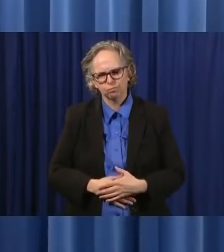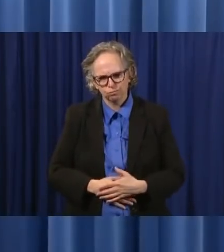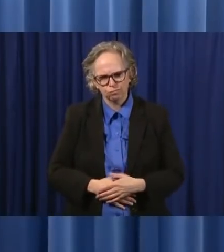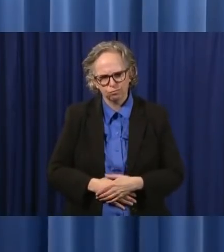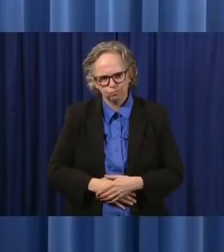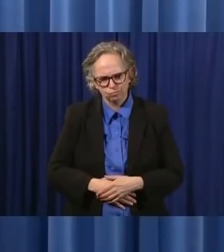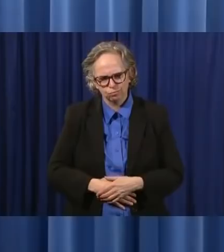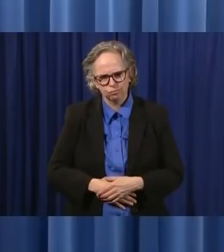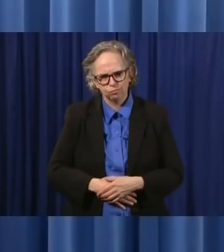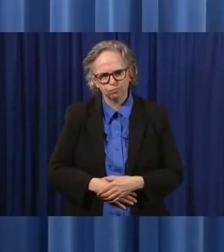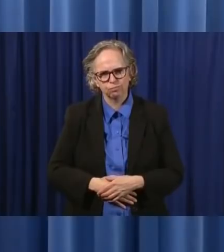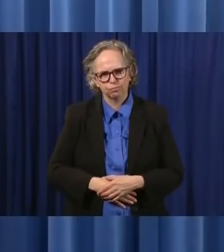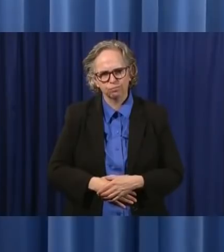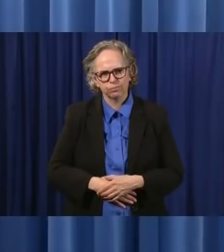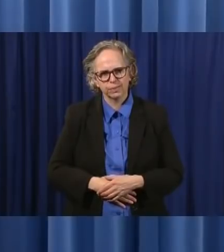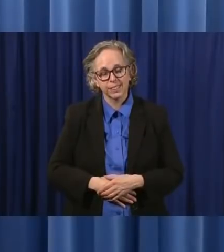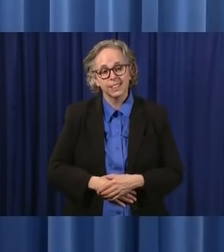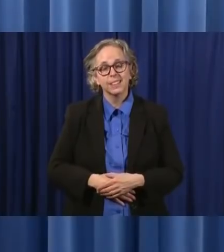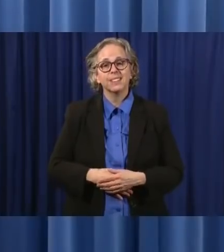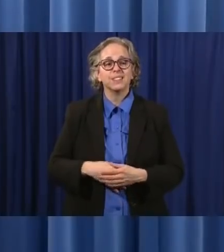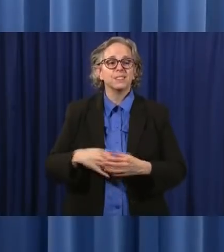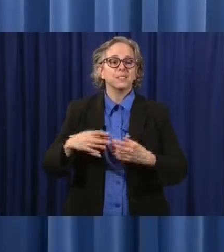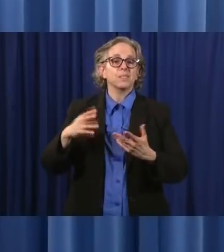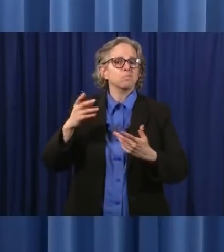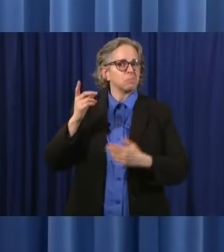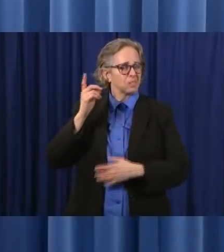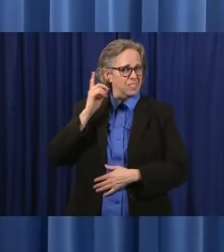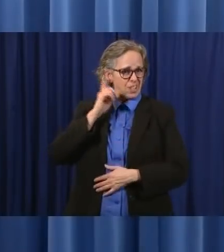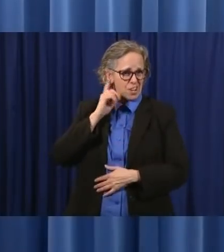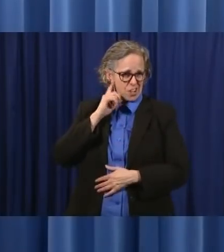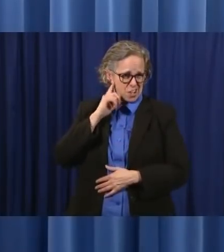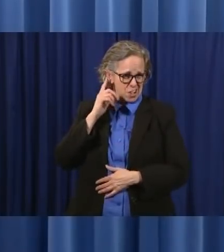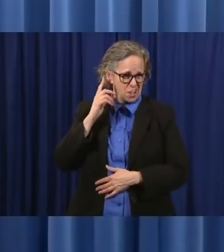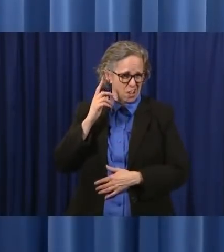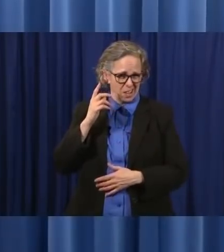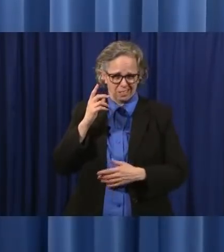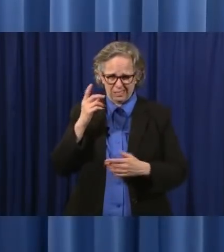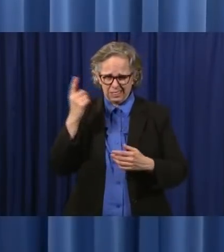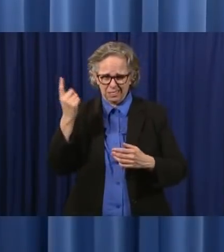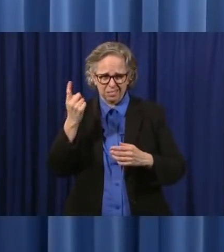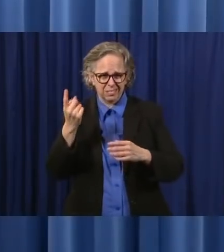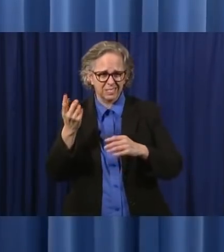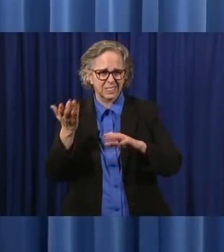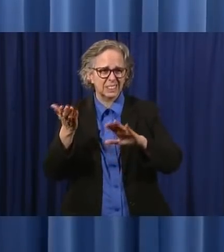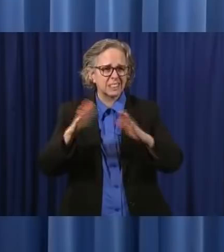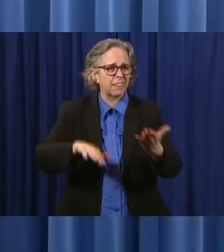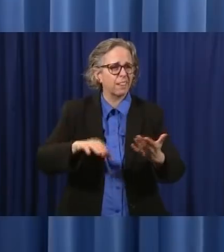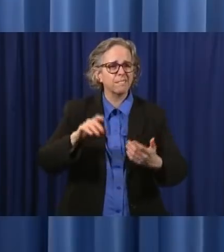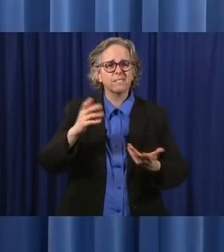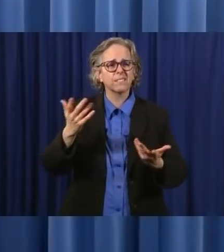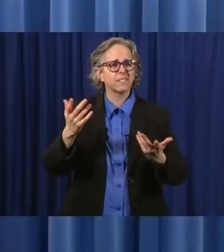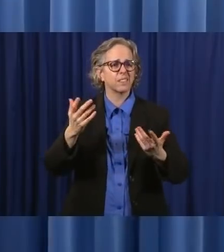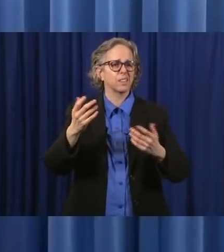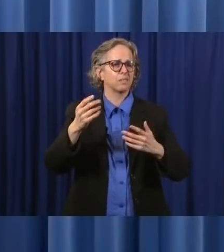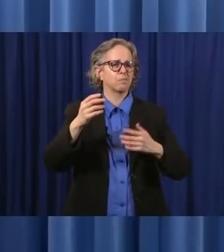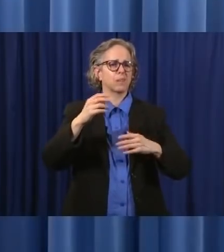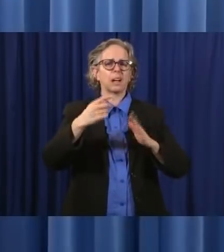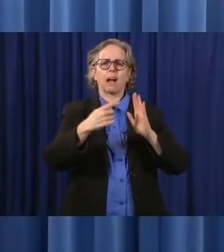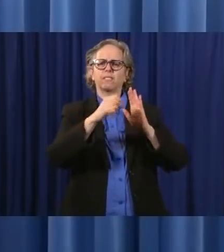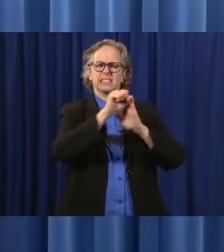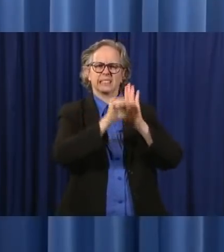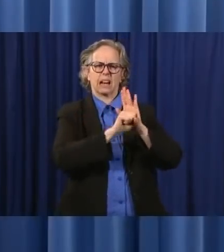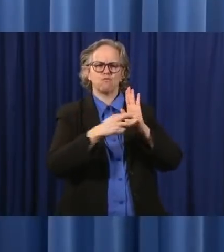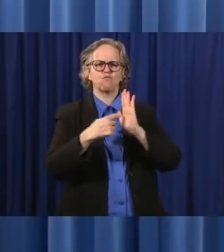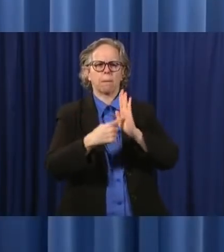We also have learned of the unexpected death of former State Representative Andy Thompson of Marietta. Andy was a